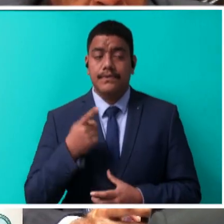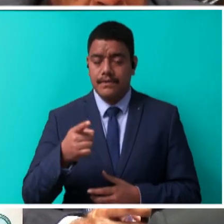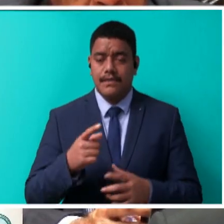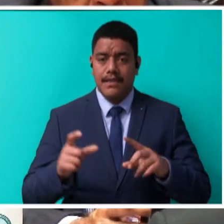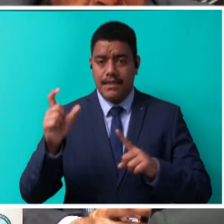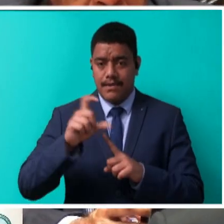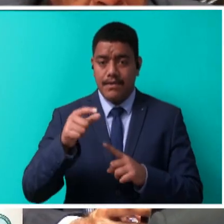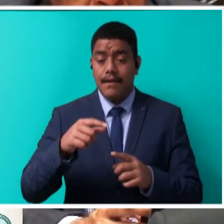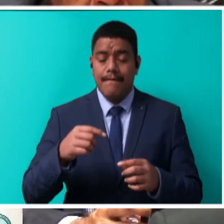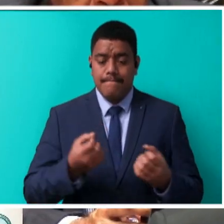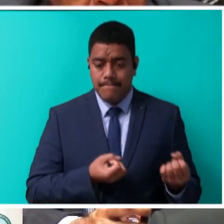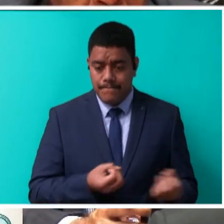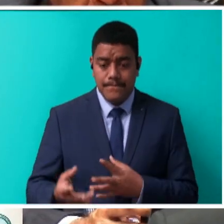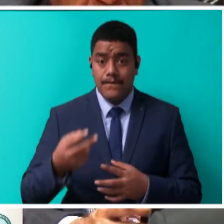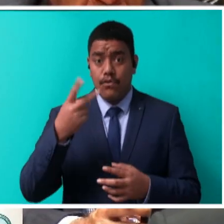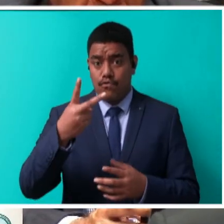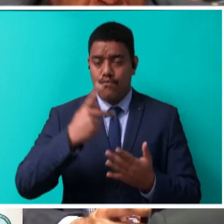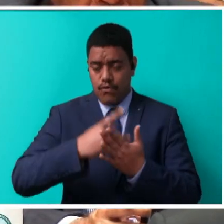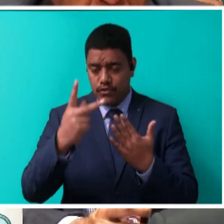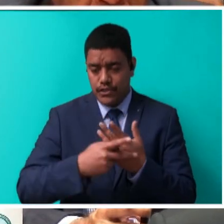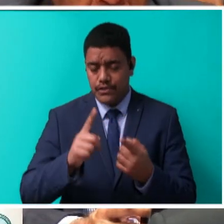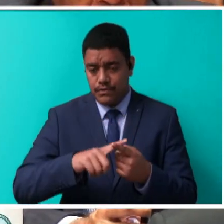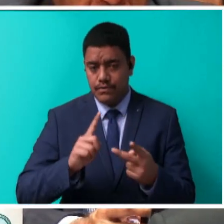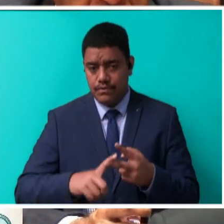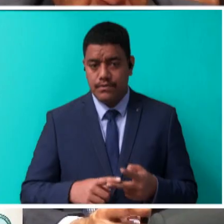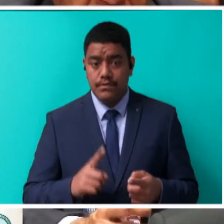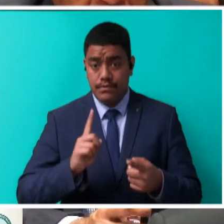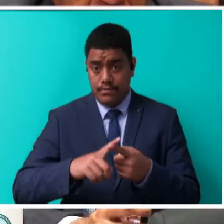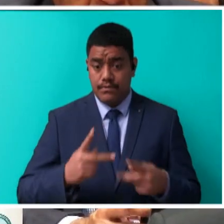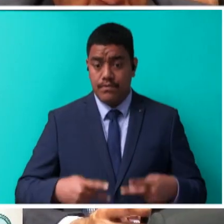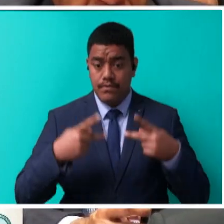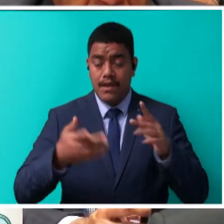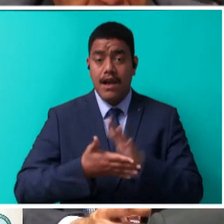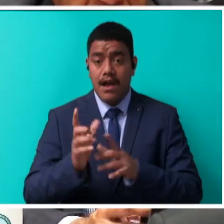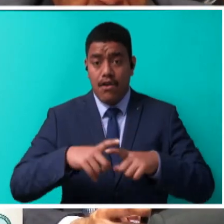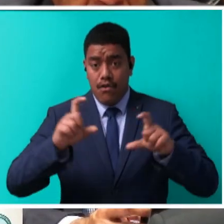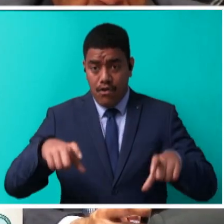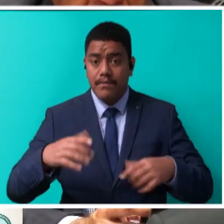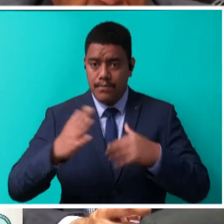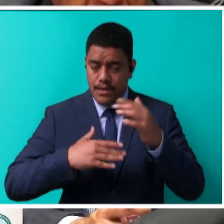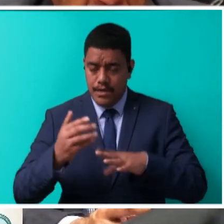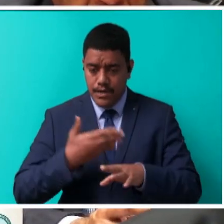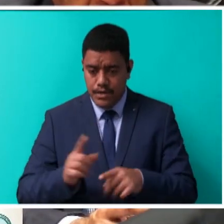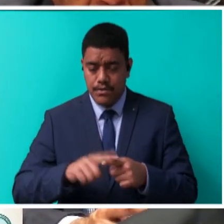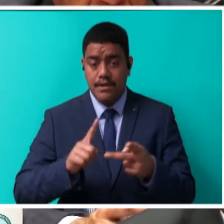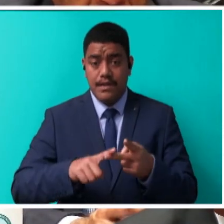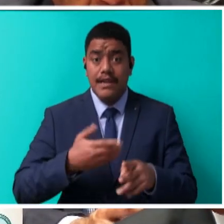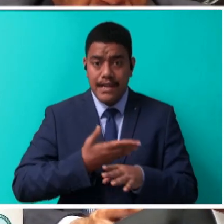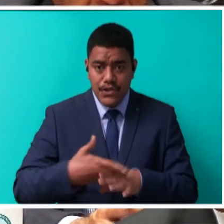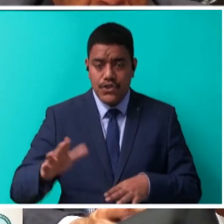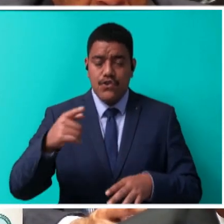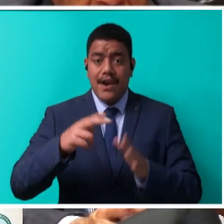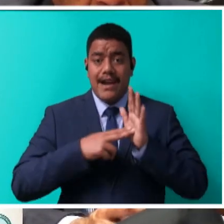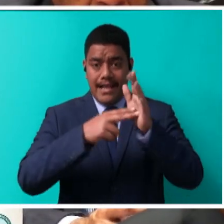Development Unit is implementing two flagship projects, the proposed Rotoka High Court Complex and the new fully fledged